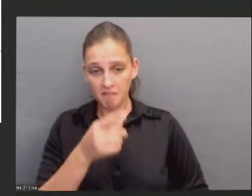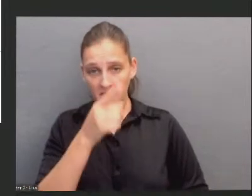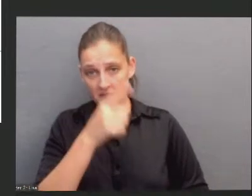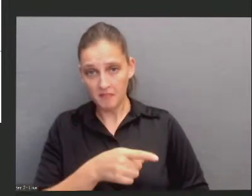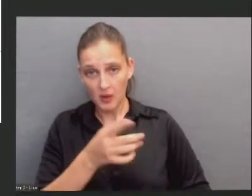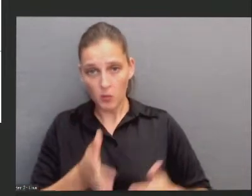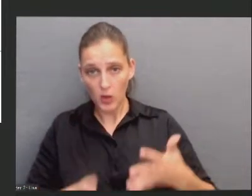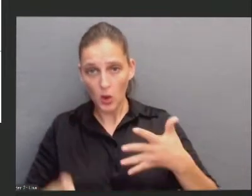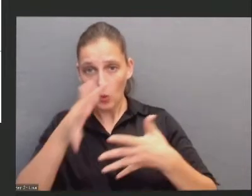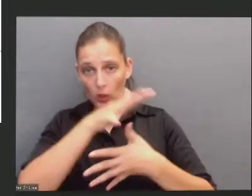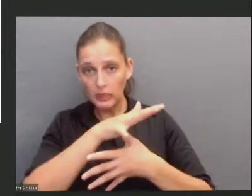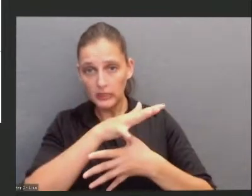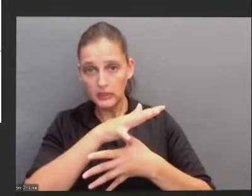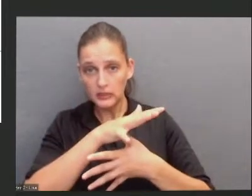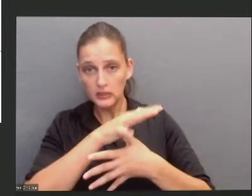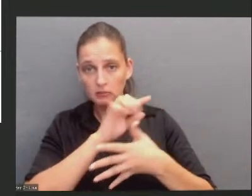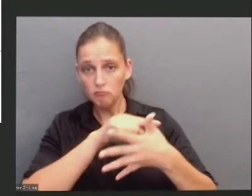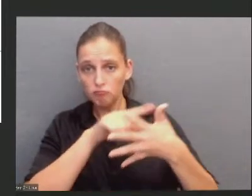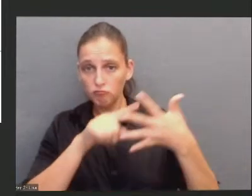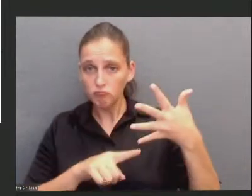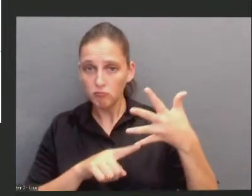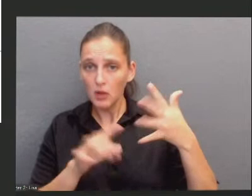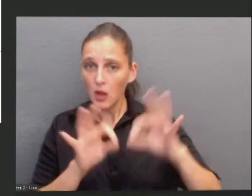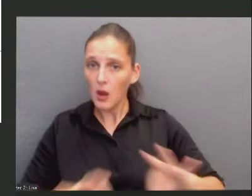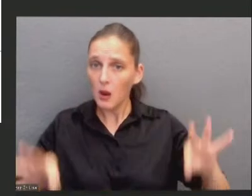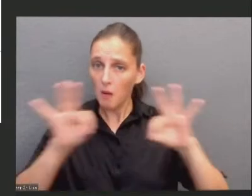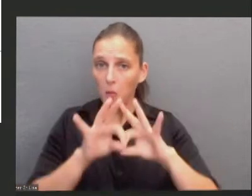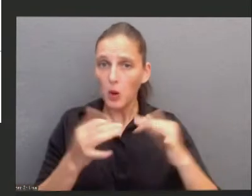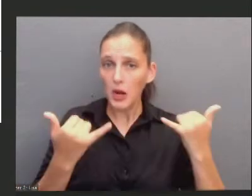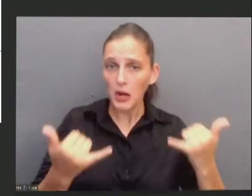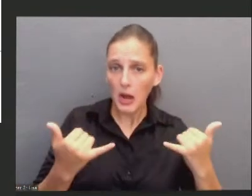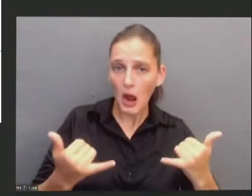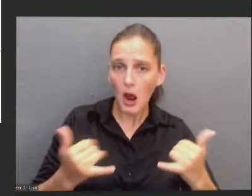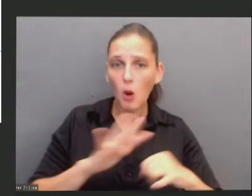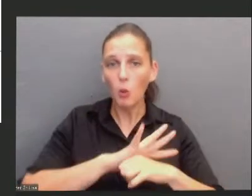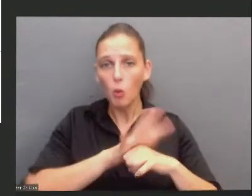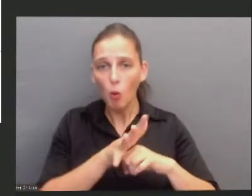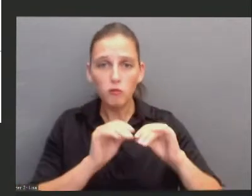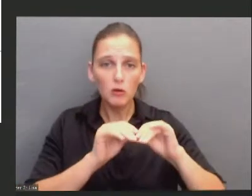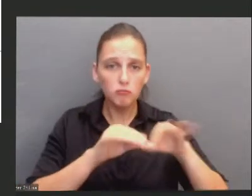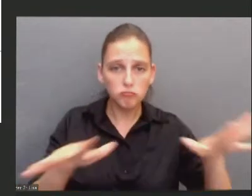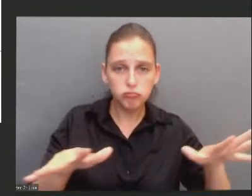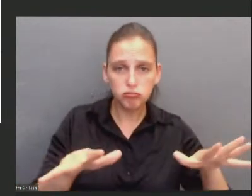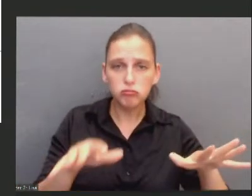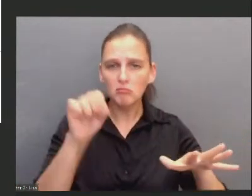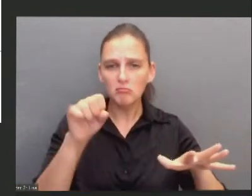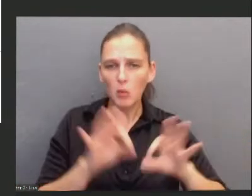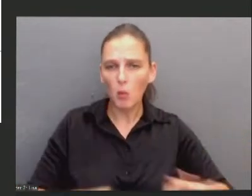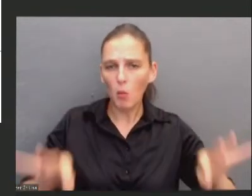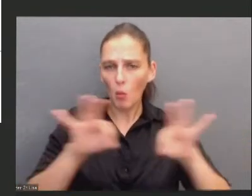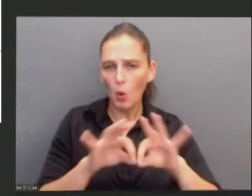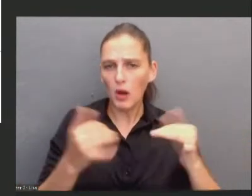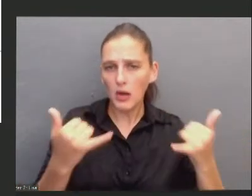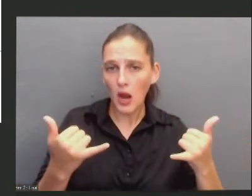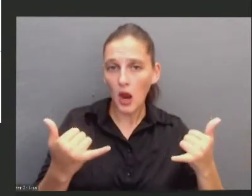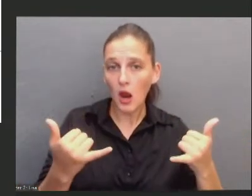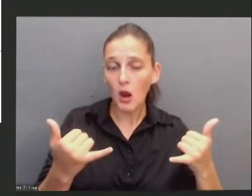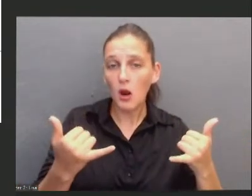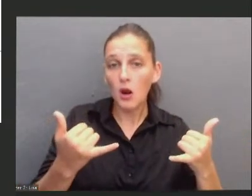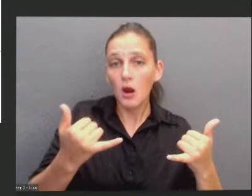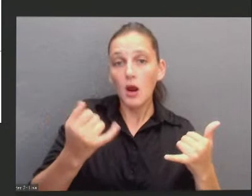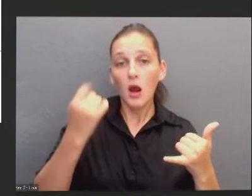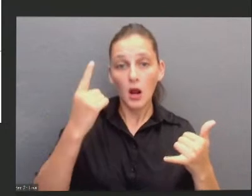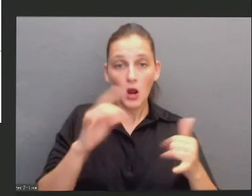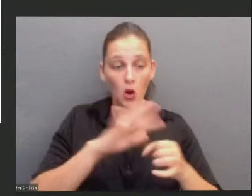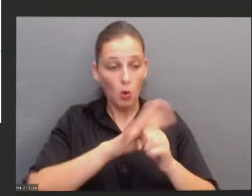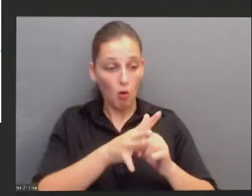think these priorities are going to be important now in the current and ongoing pandemic. They're going to be important during our recovery